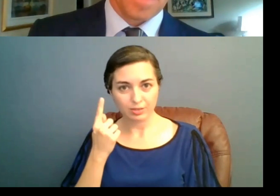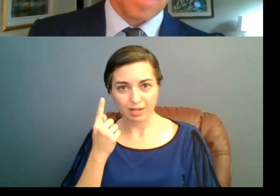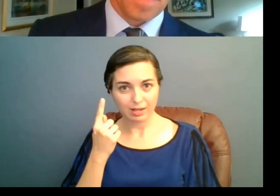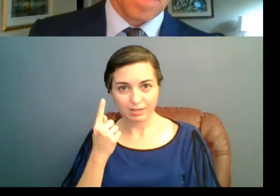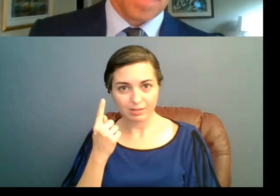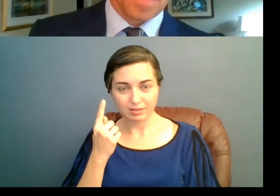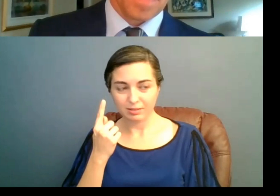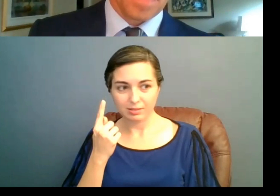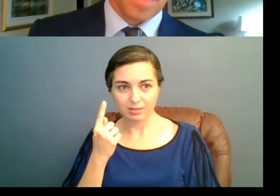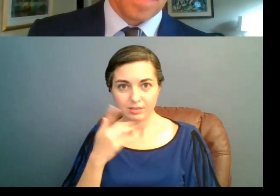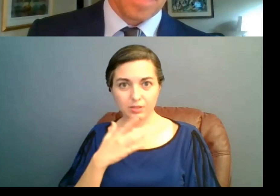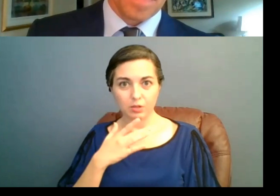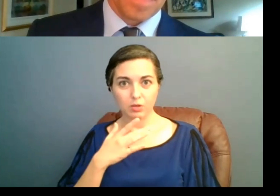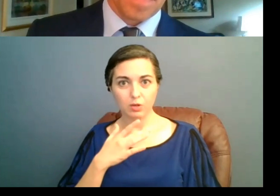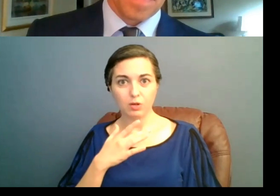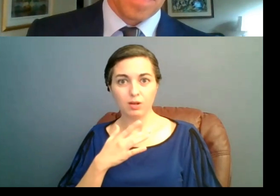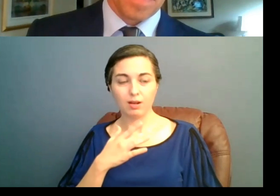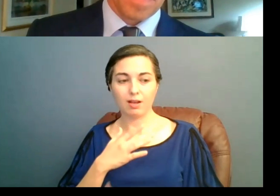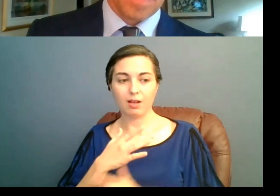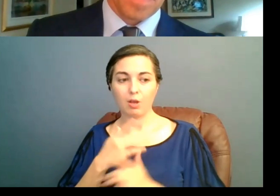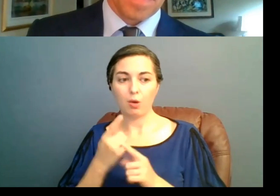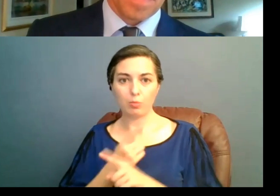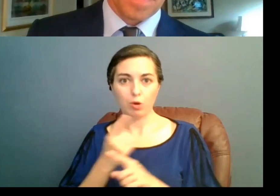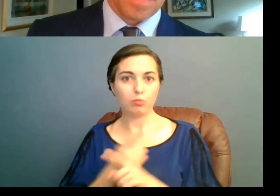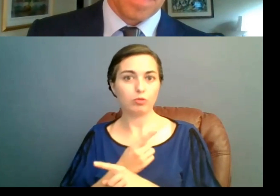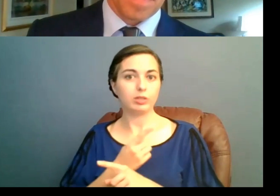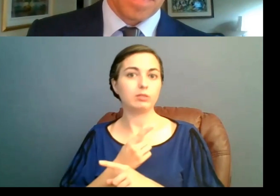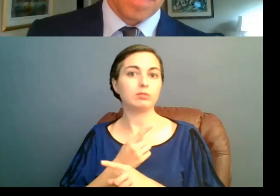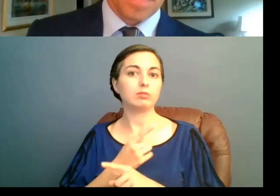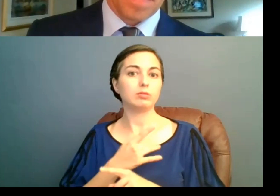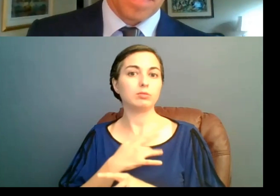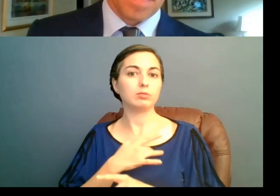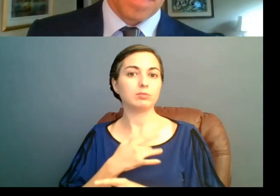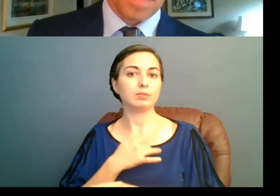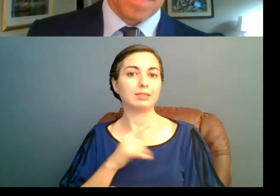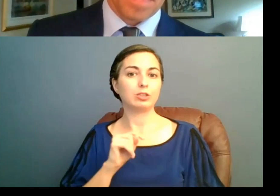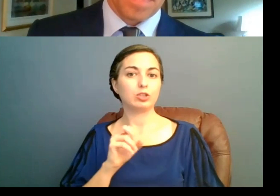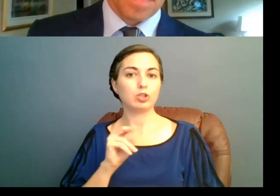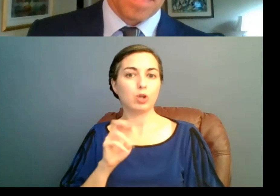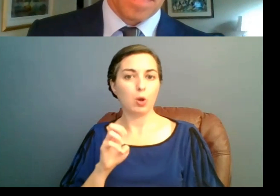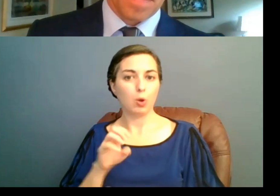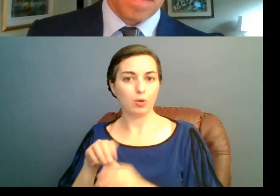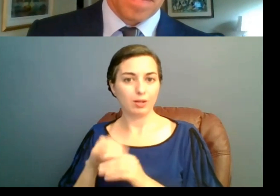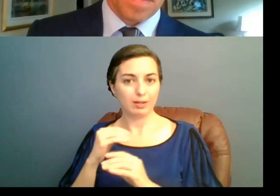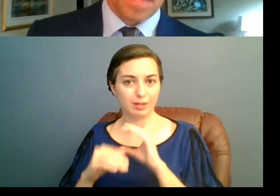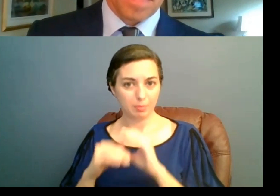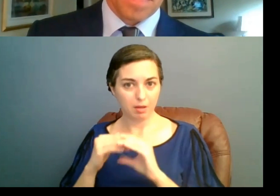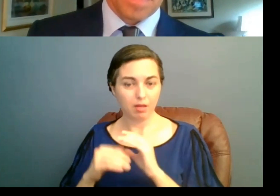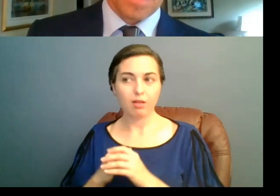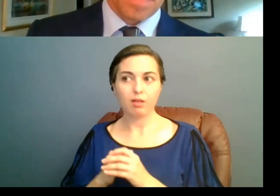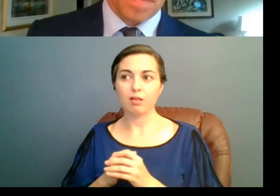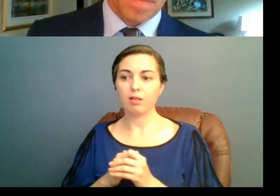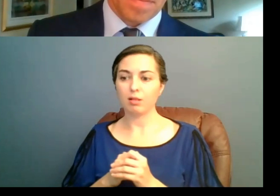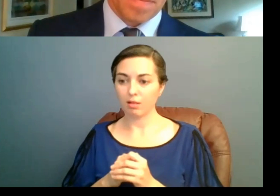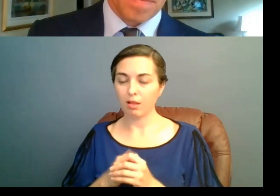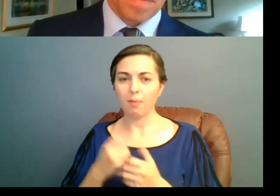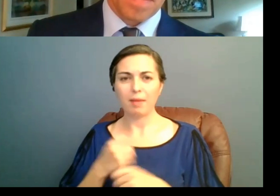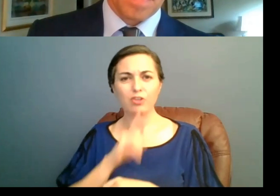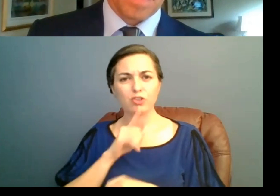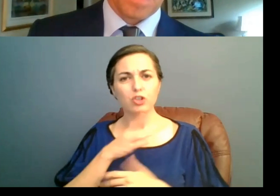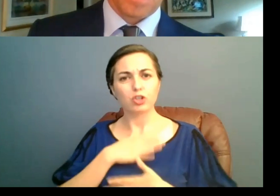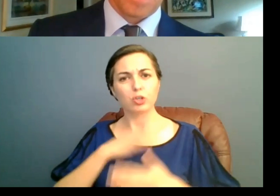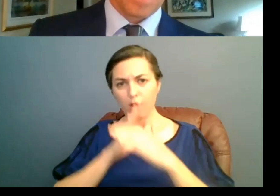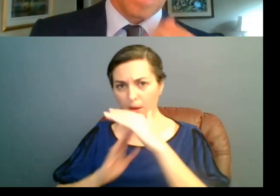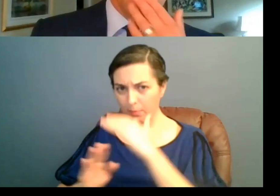from or like the vibe that they should be going for. Just make sure you're as nice and as appreciative as possible when someone is helping you or